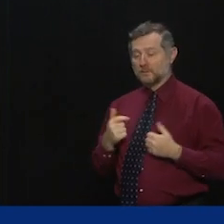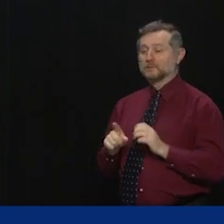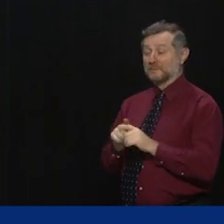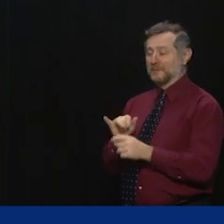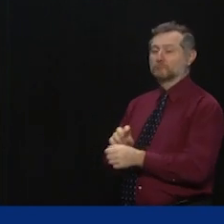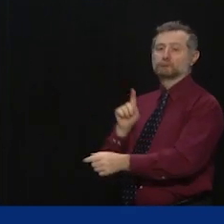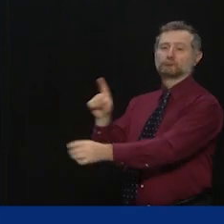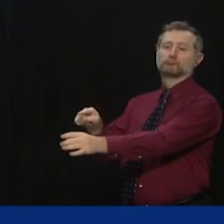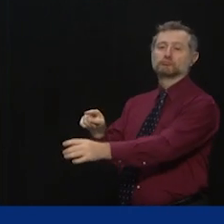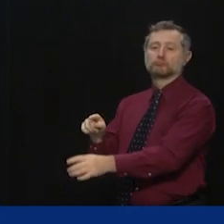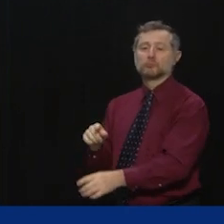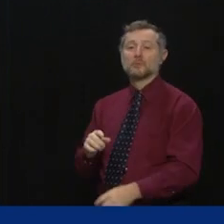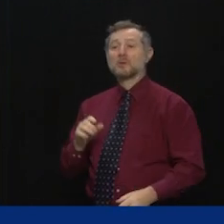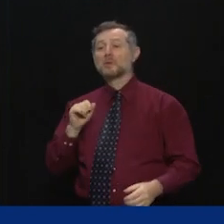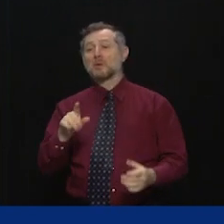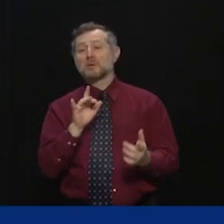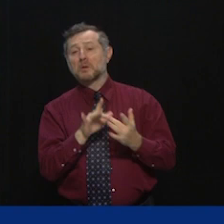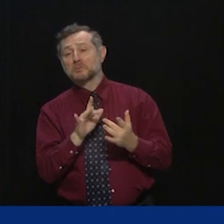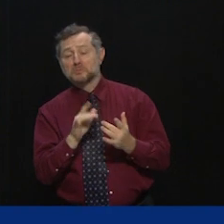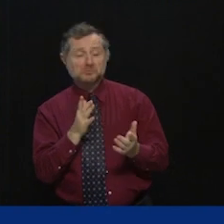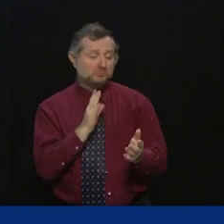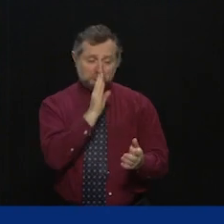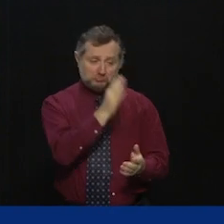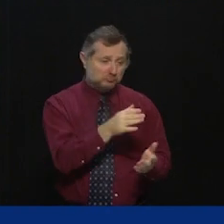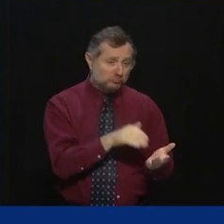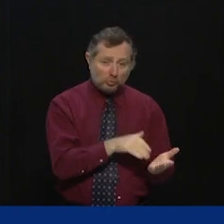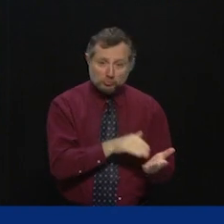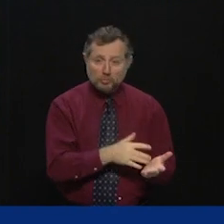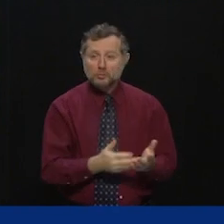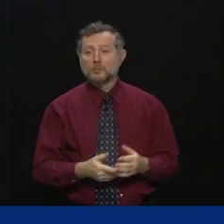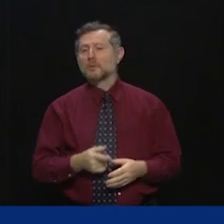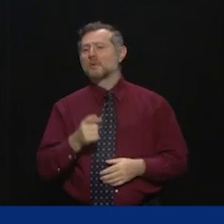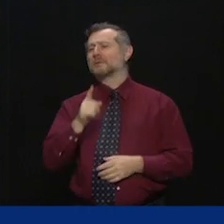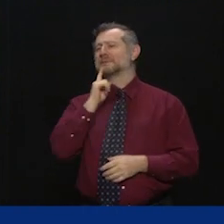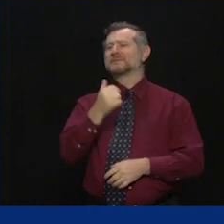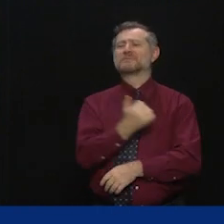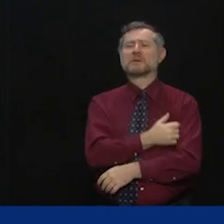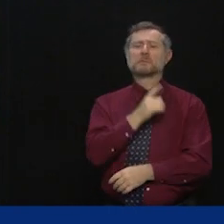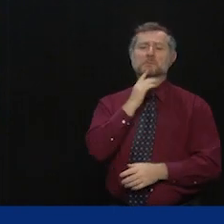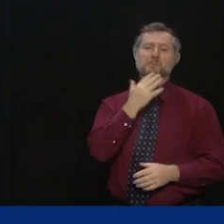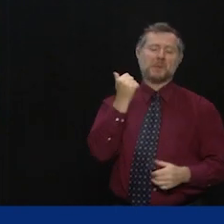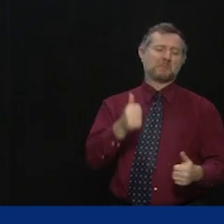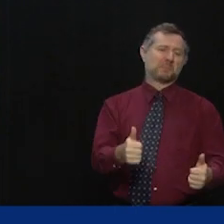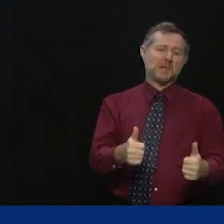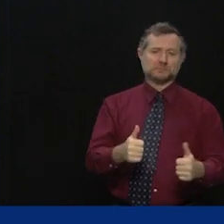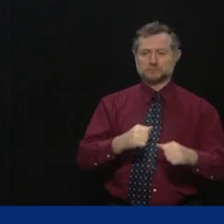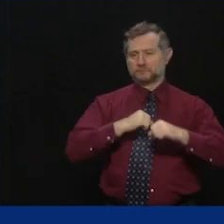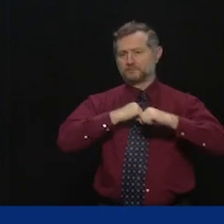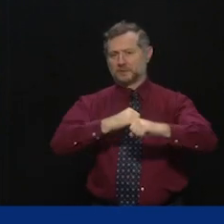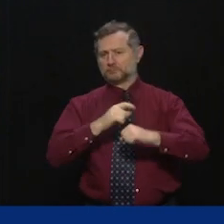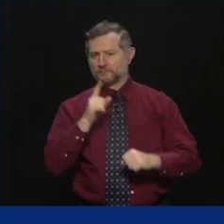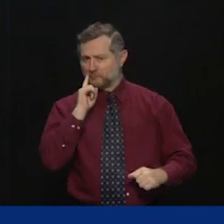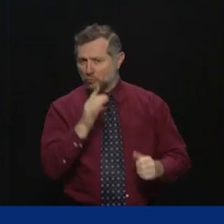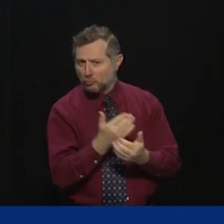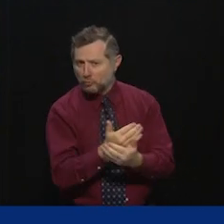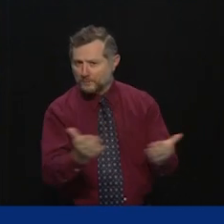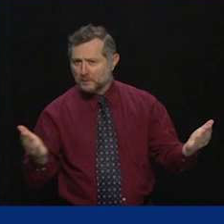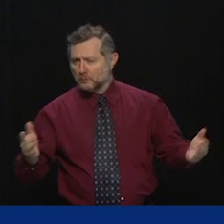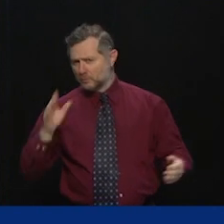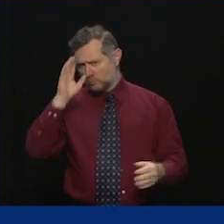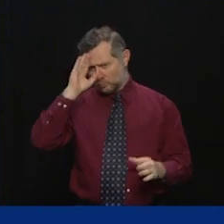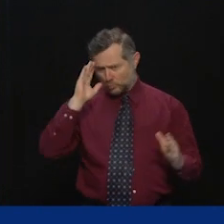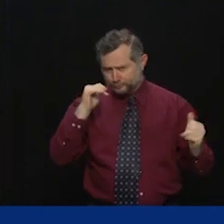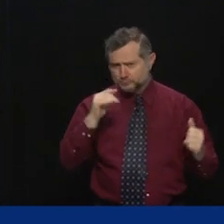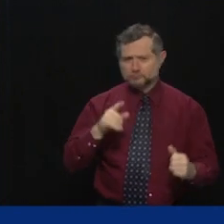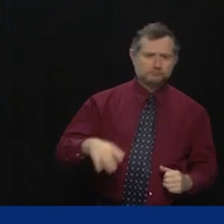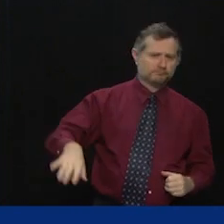well. This is our best defense right now. And I'm really hoping that people heed the call. If you've not had your